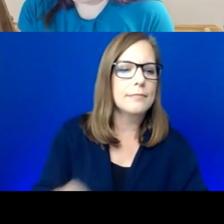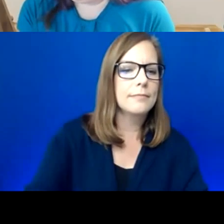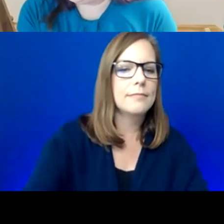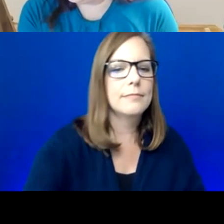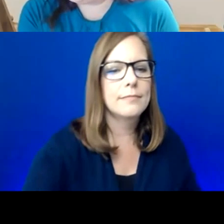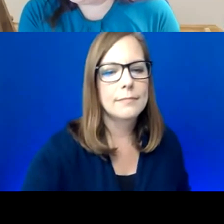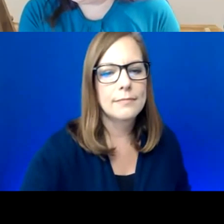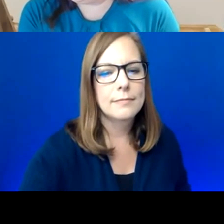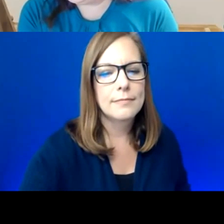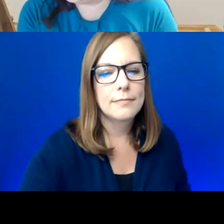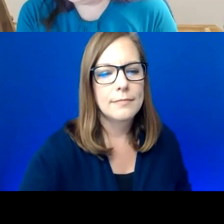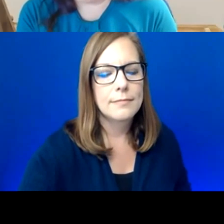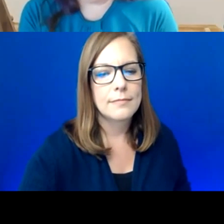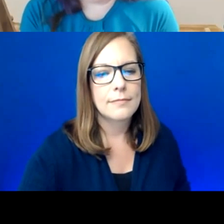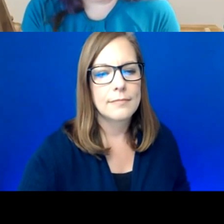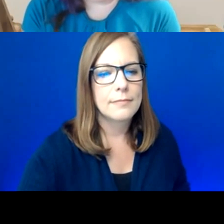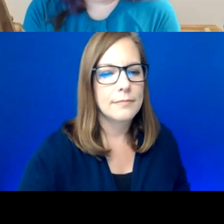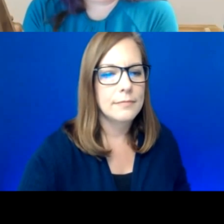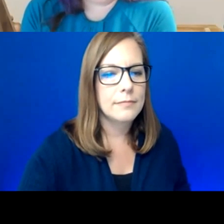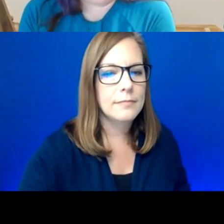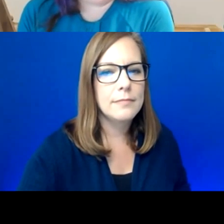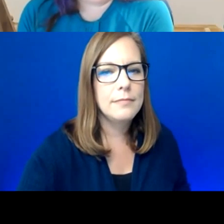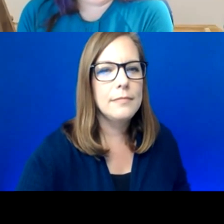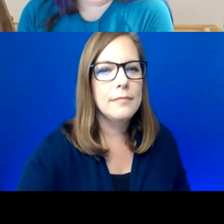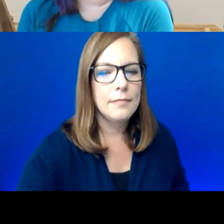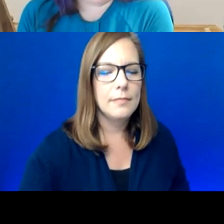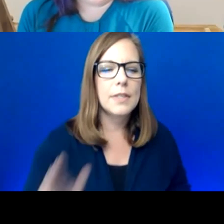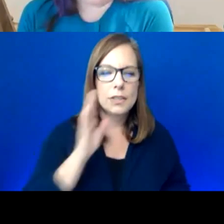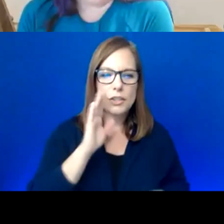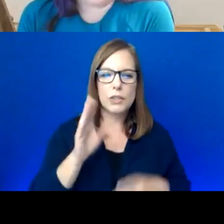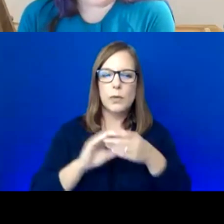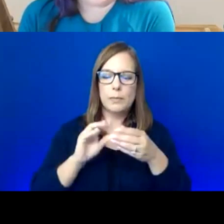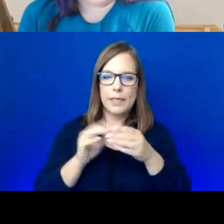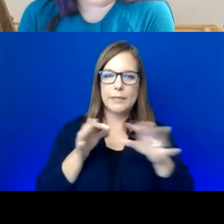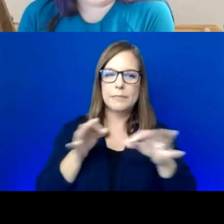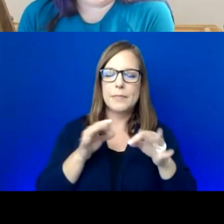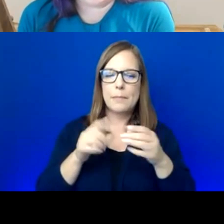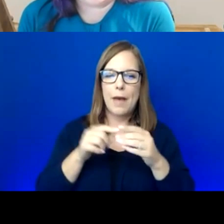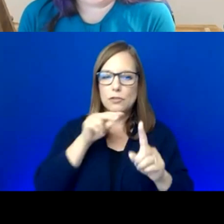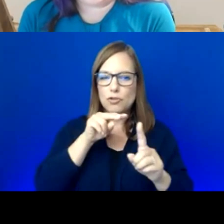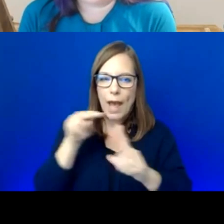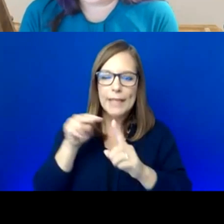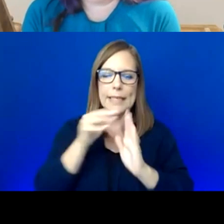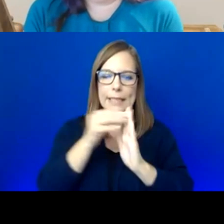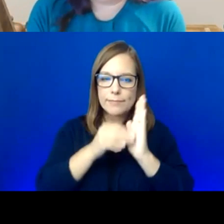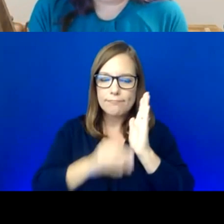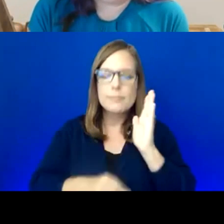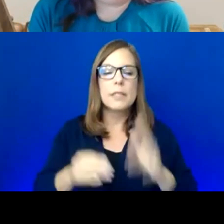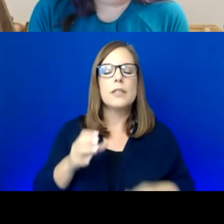tracking progress with the AAAs. So we'll also throw that link in the chat as well. I believe Nelson can throw that in the